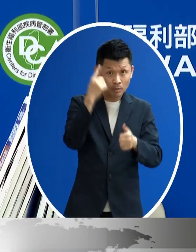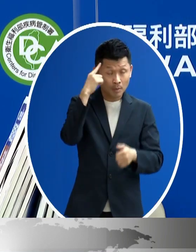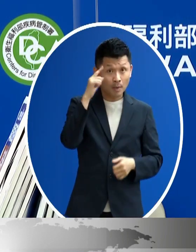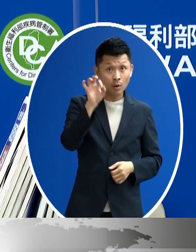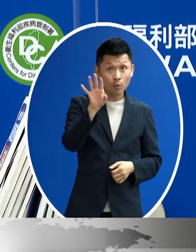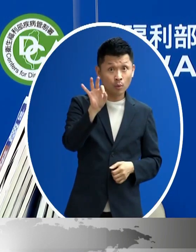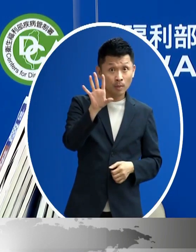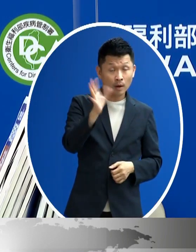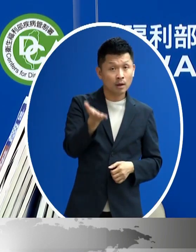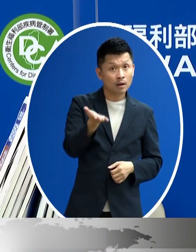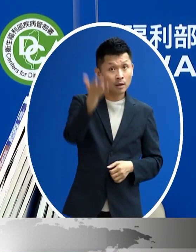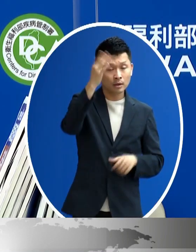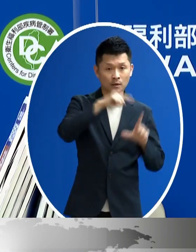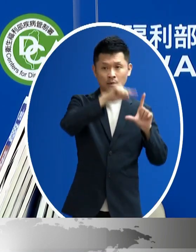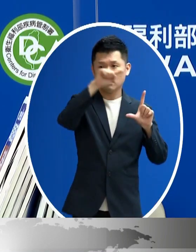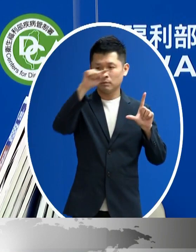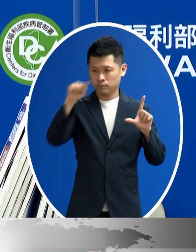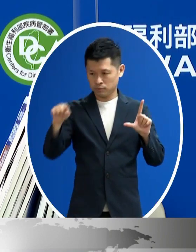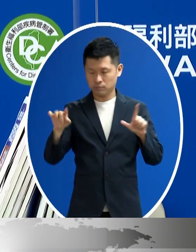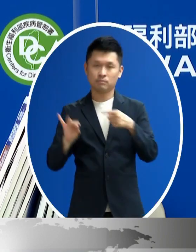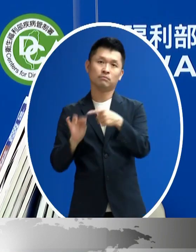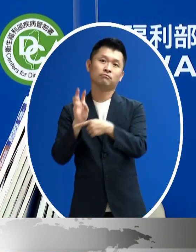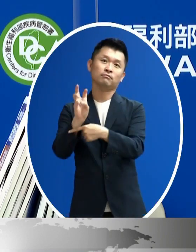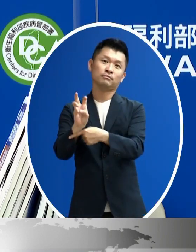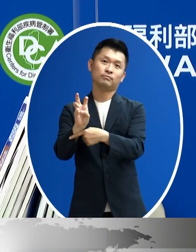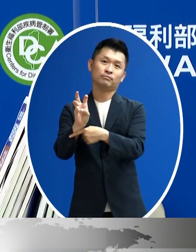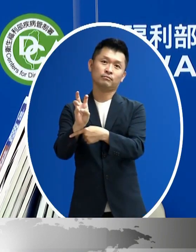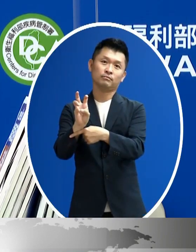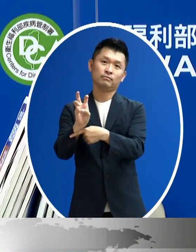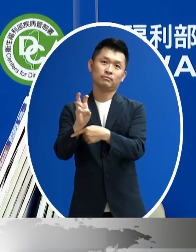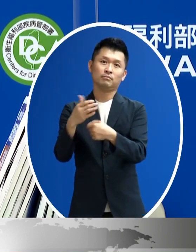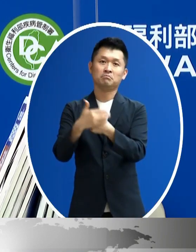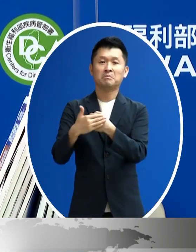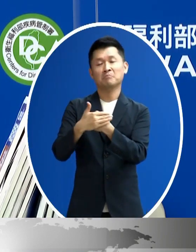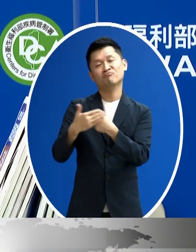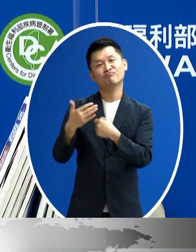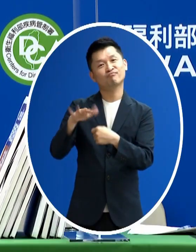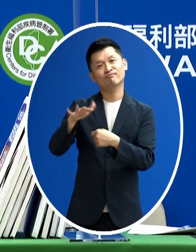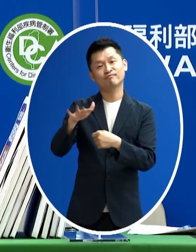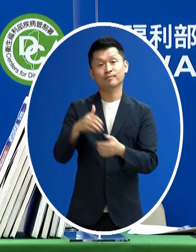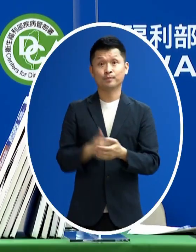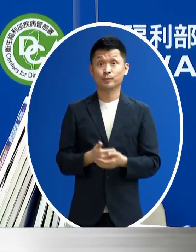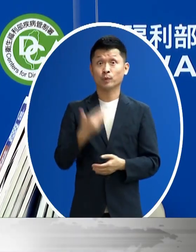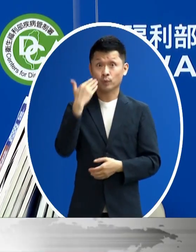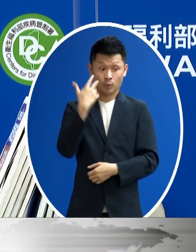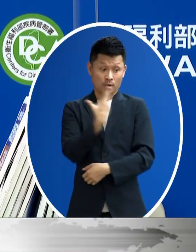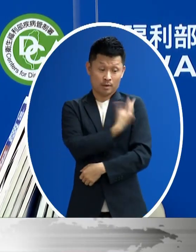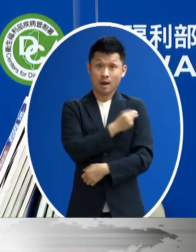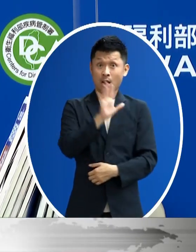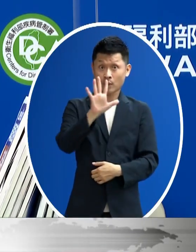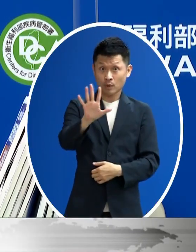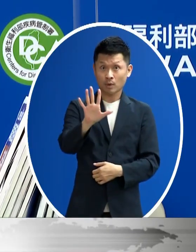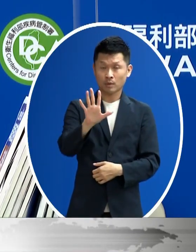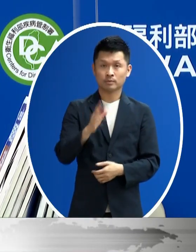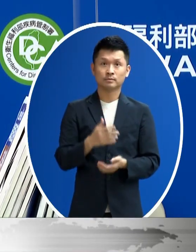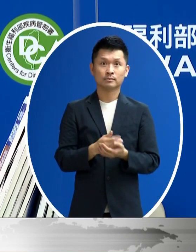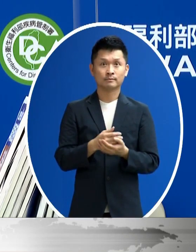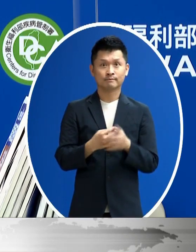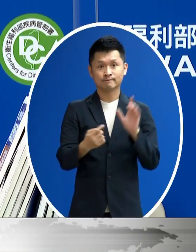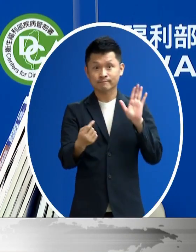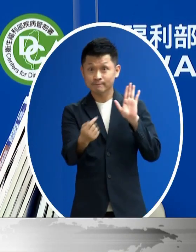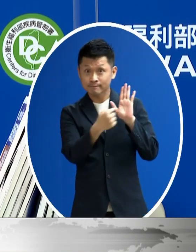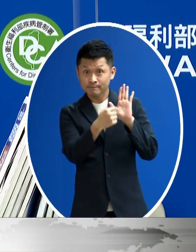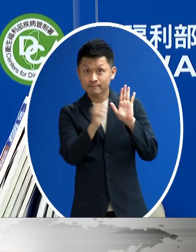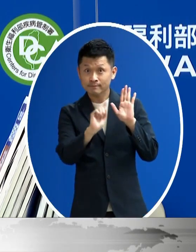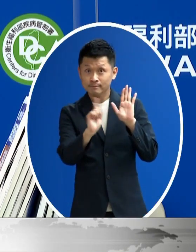gotten vaccinated, their immunity stayed at 100% around the 100-day mark. That's higher than the immunity level of cases that had